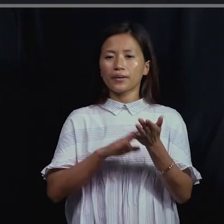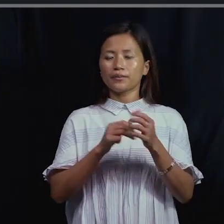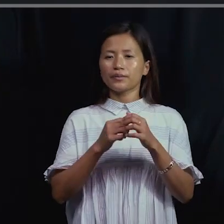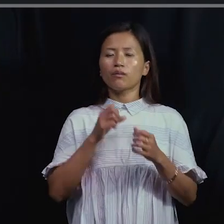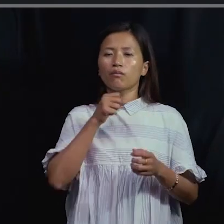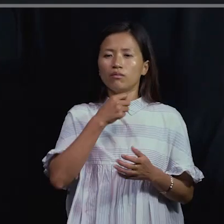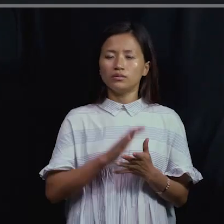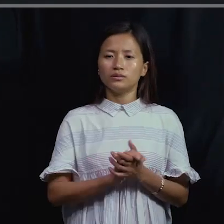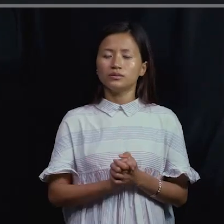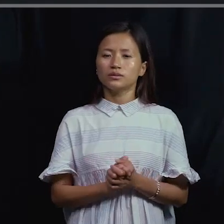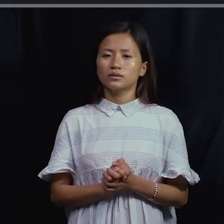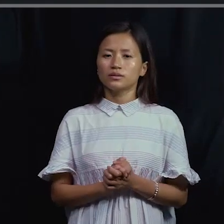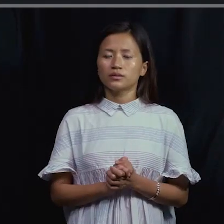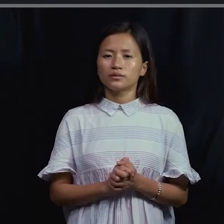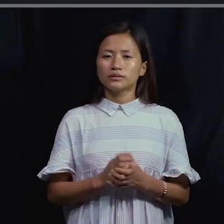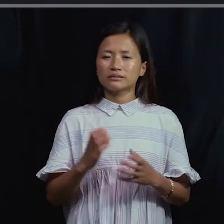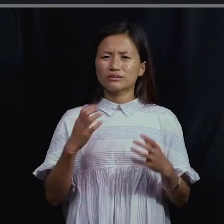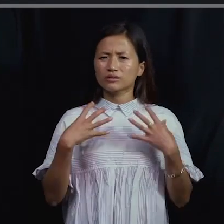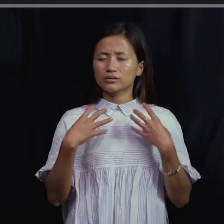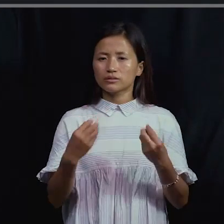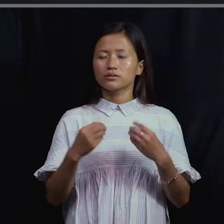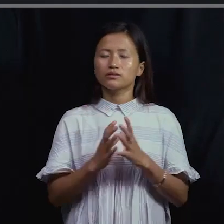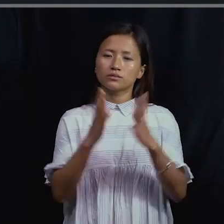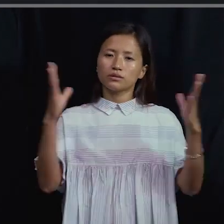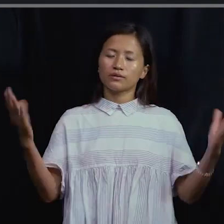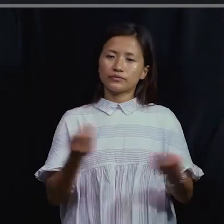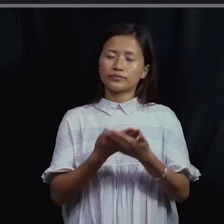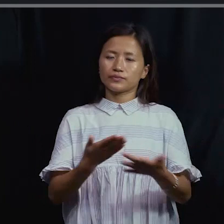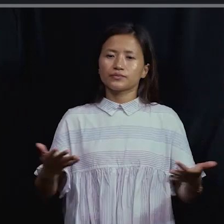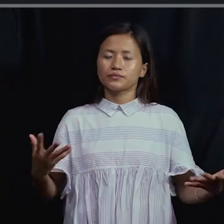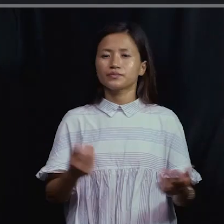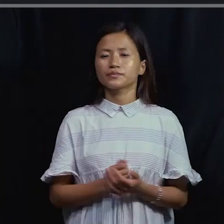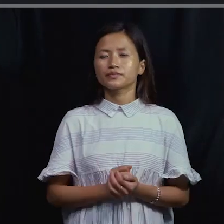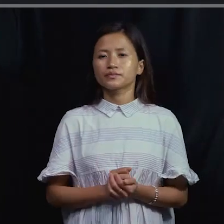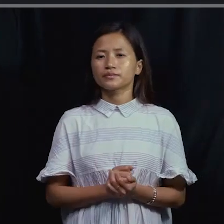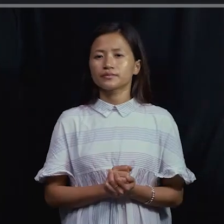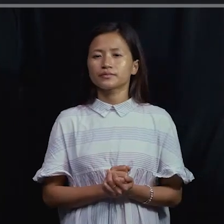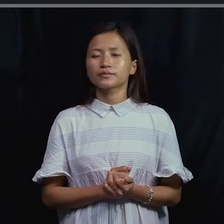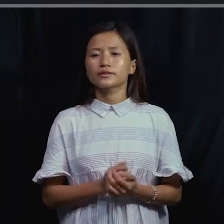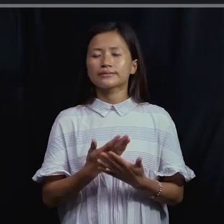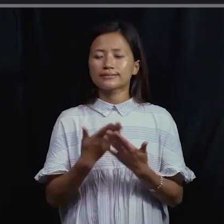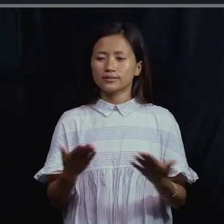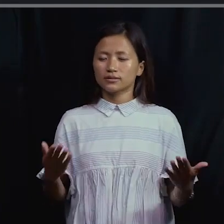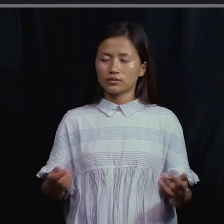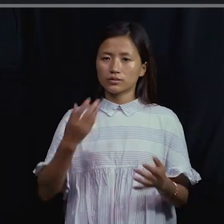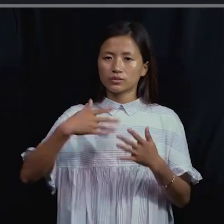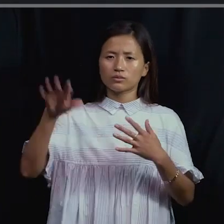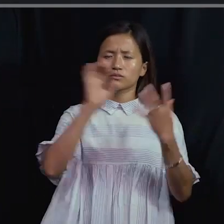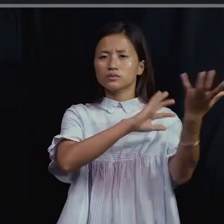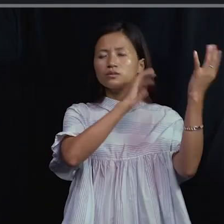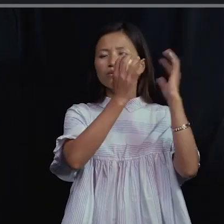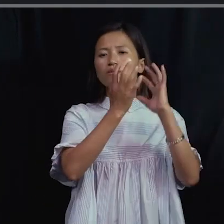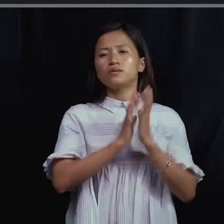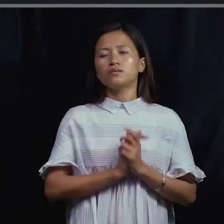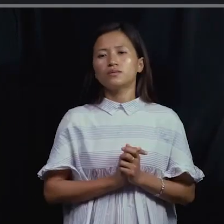it? So he is curious about a lot of things, about the things that are going on in the world,